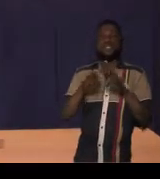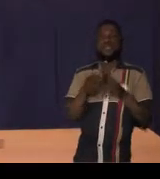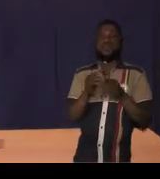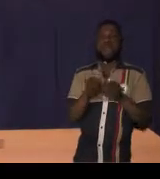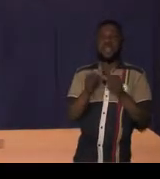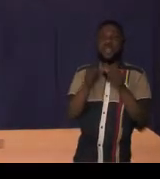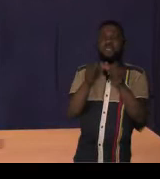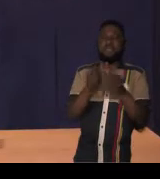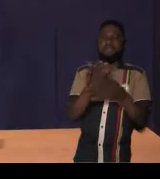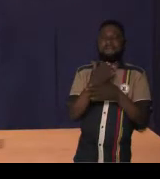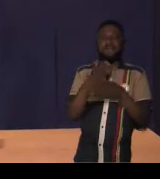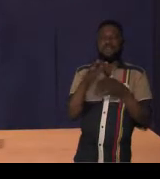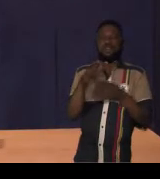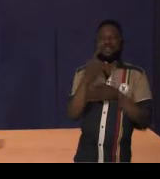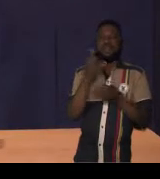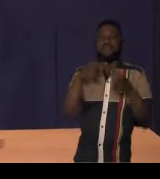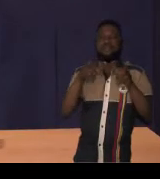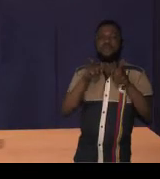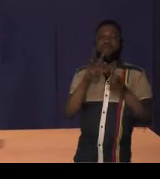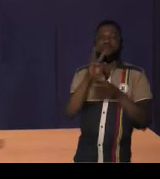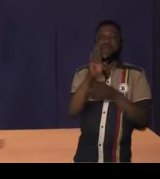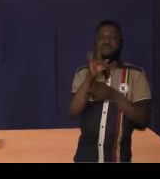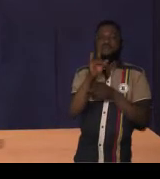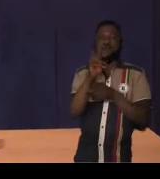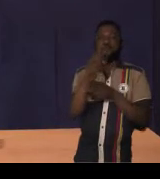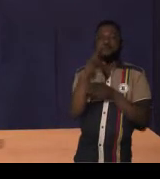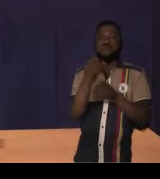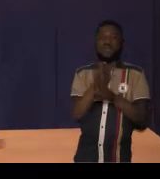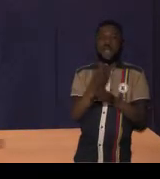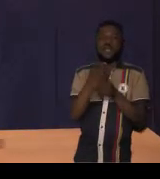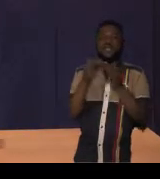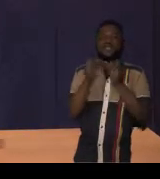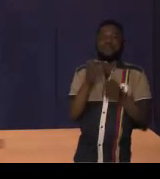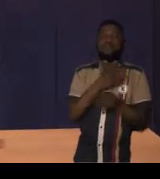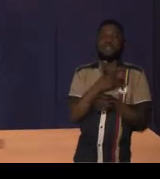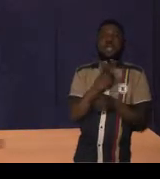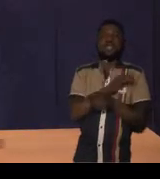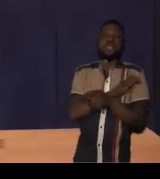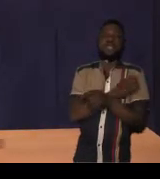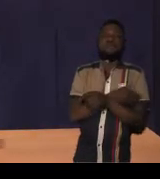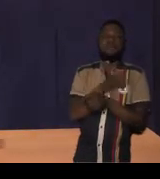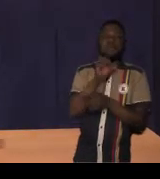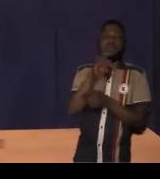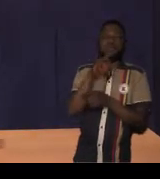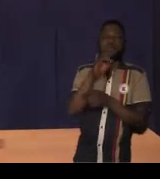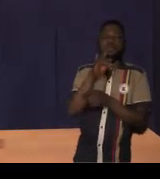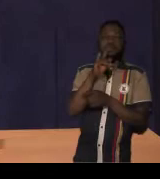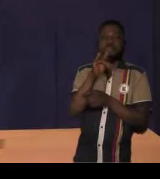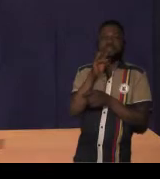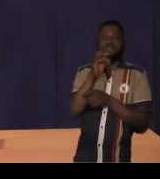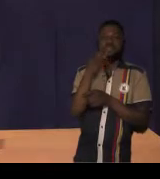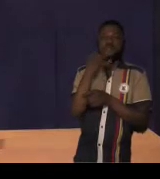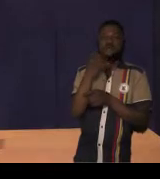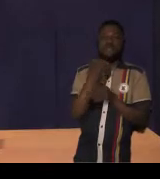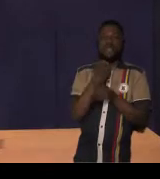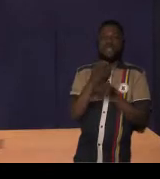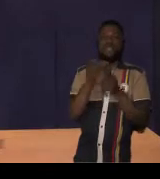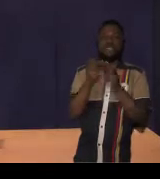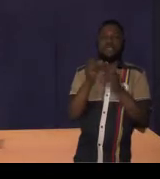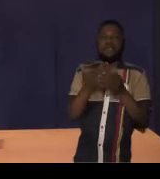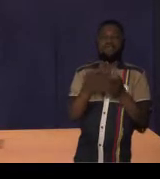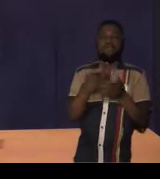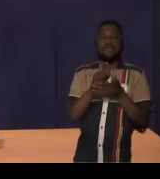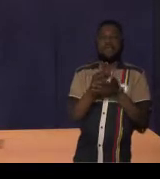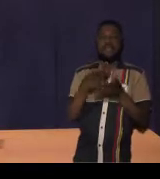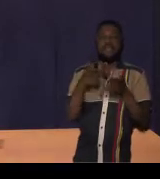relationship exists between the volume of a solid shape and the capacity of a solid shape. But before